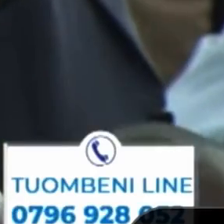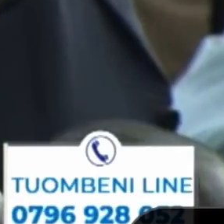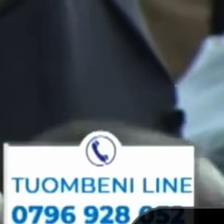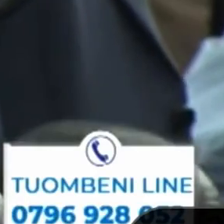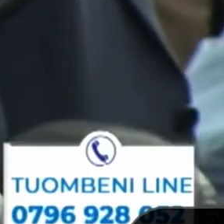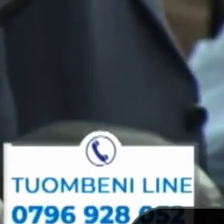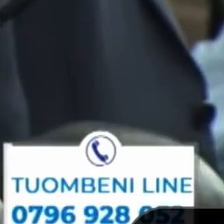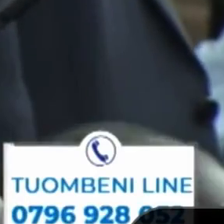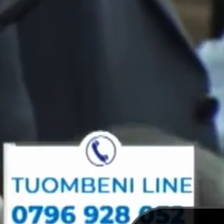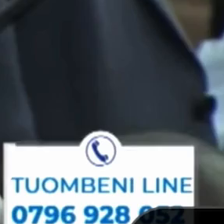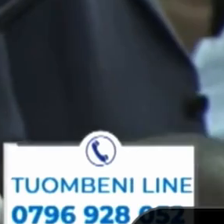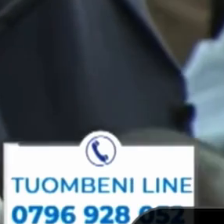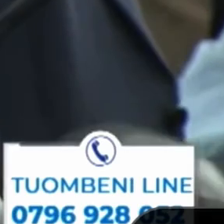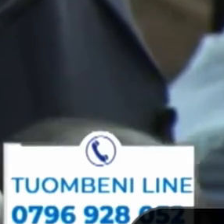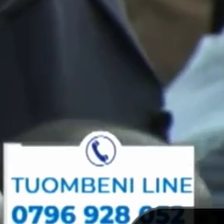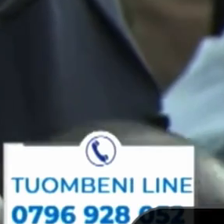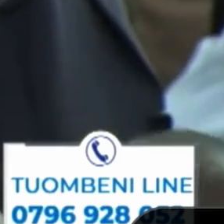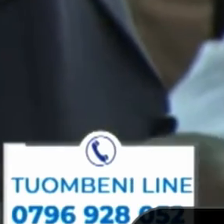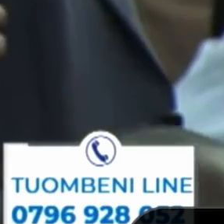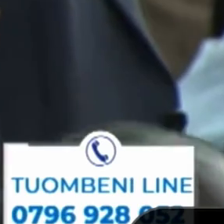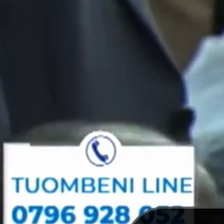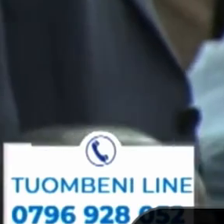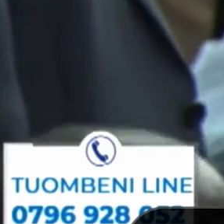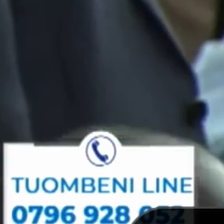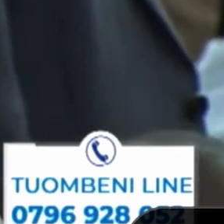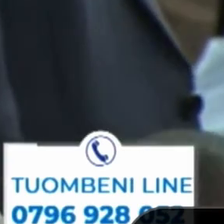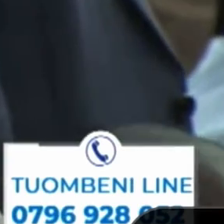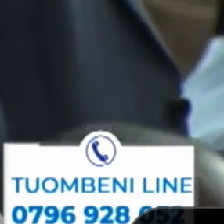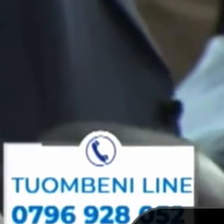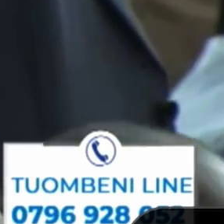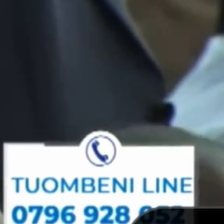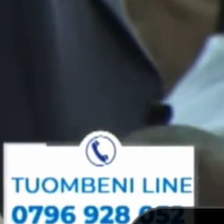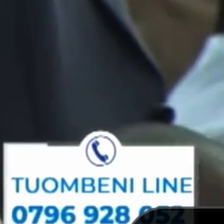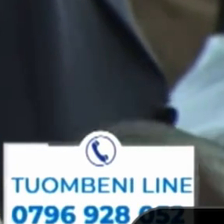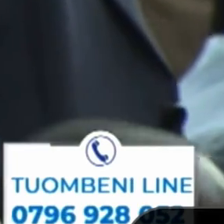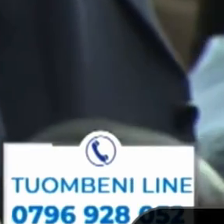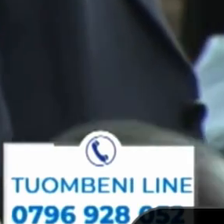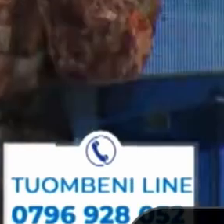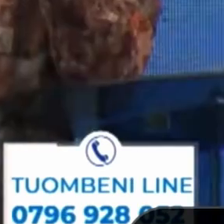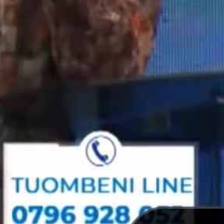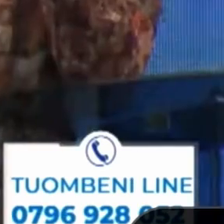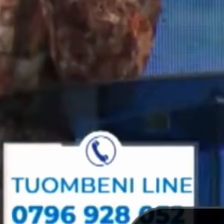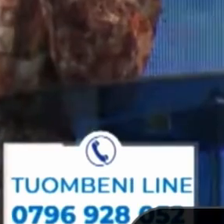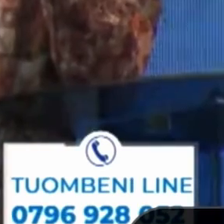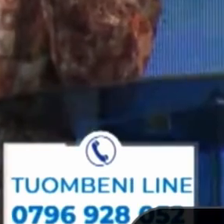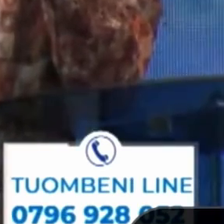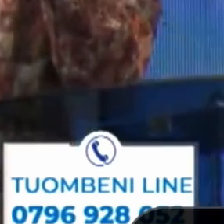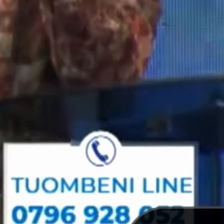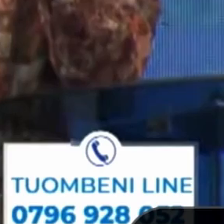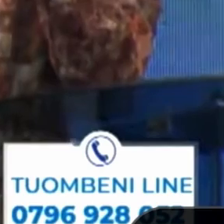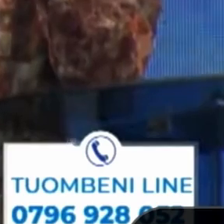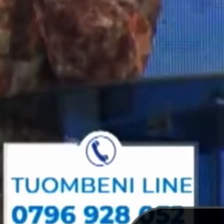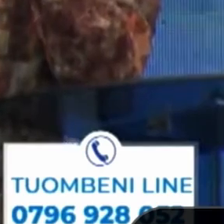He brought over 5,000. May the Lord do miracles with your seed today. May the Lord restore whatever the cankerworms have eaten. In